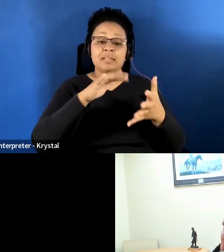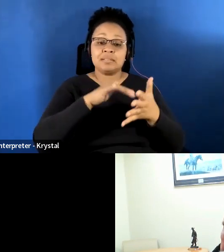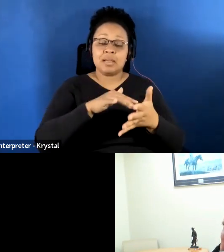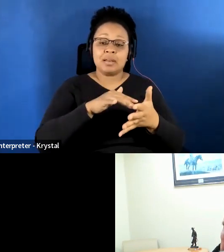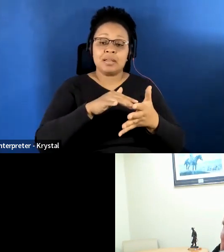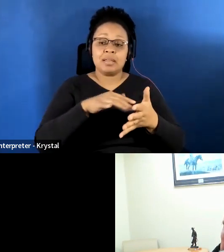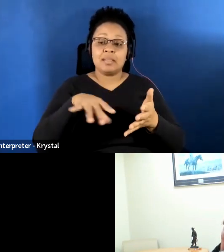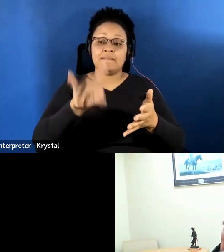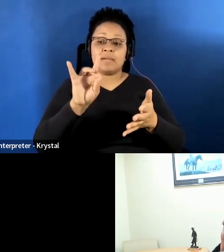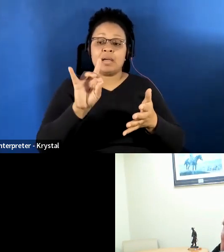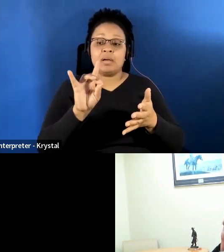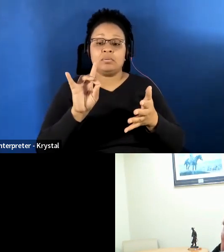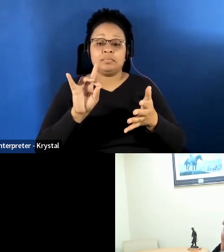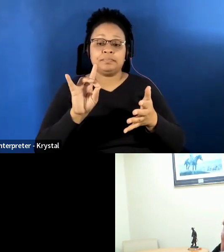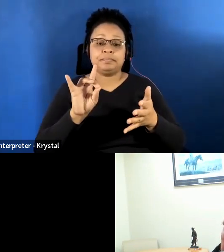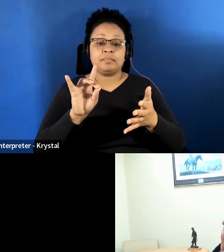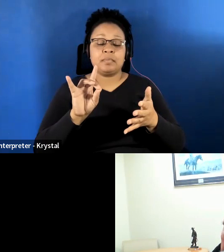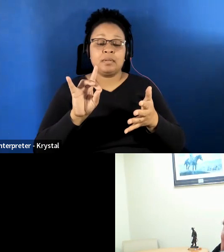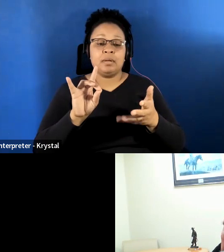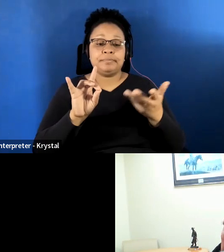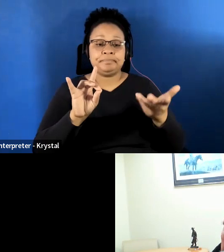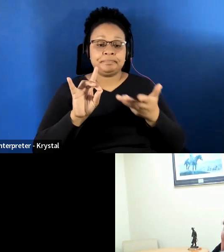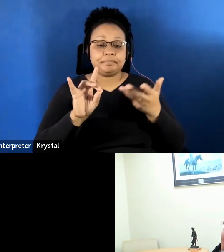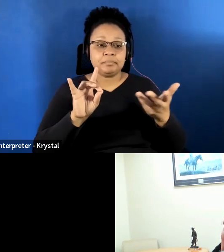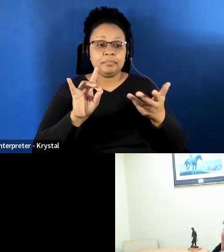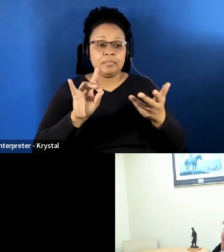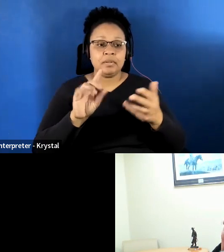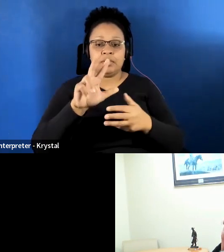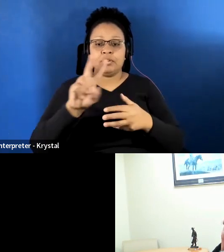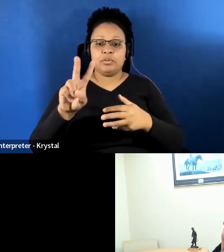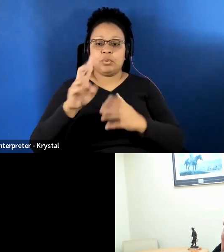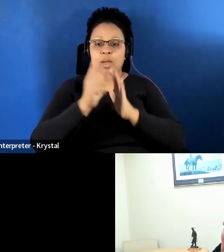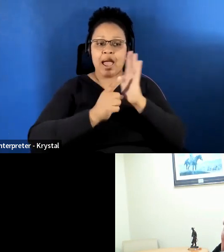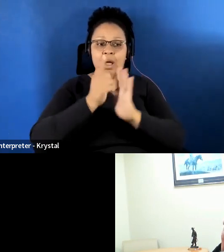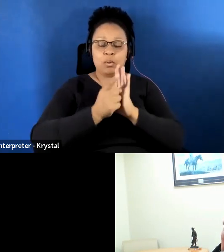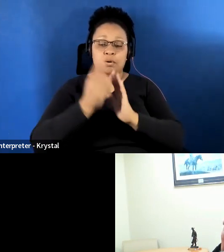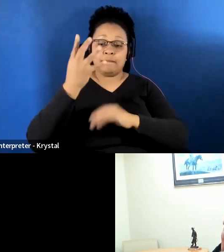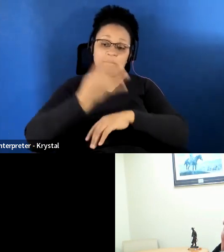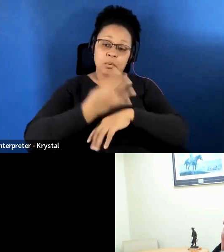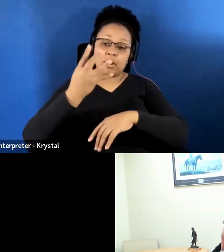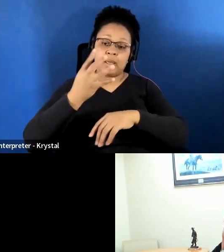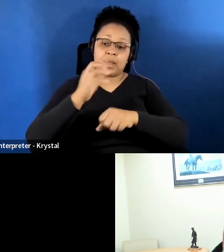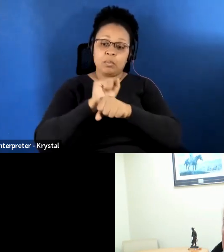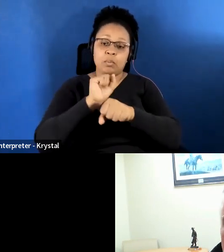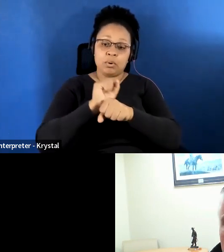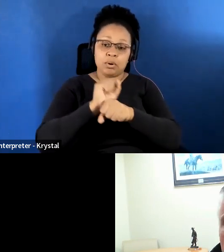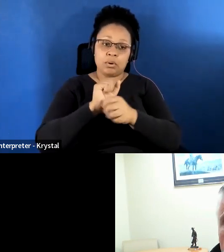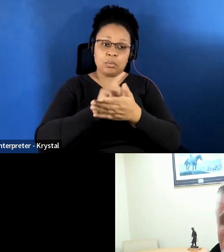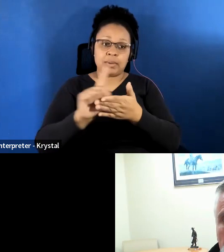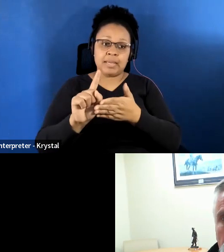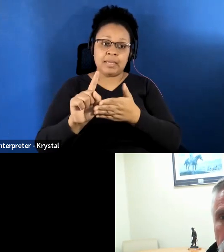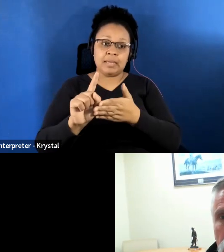they found is that the 32-hour, 4-day work week